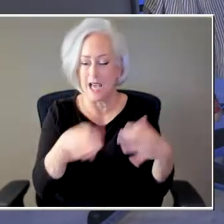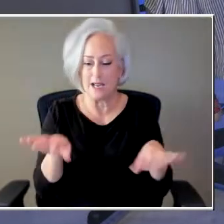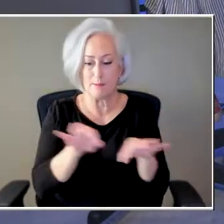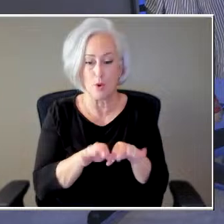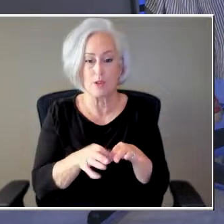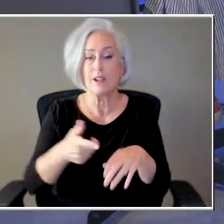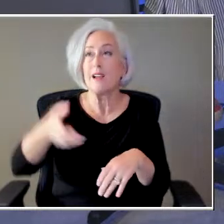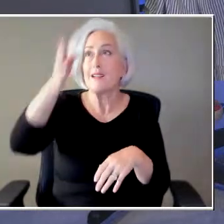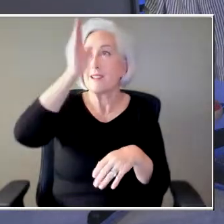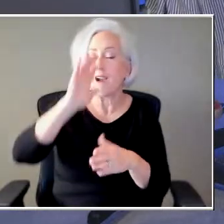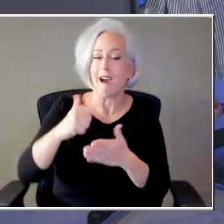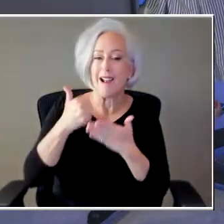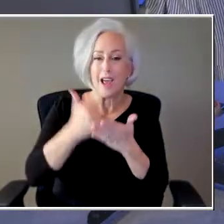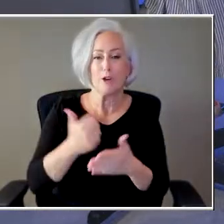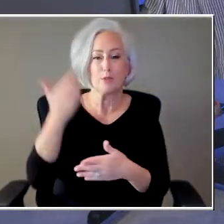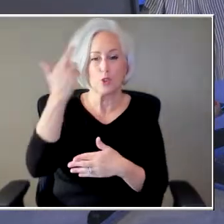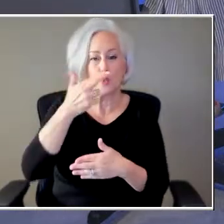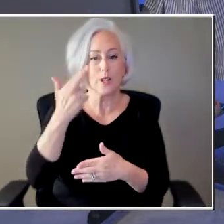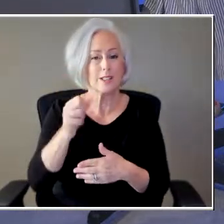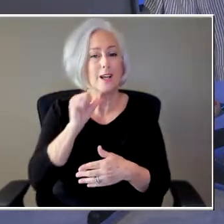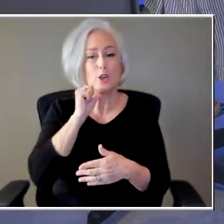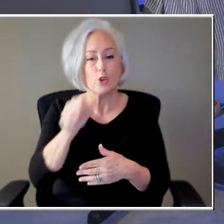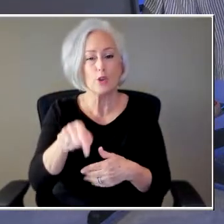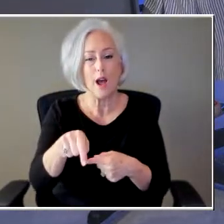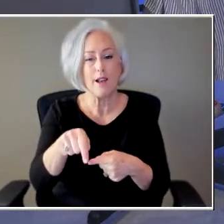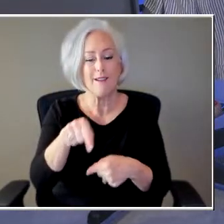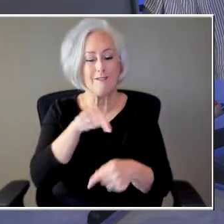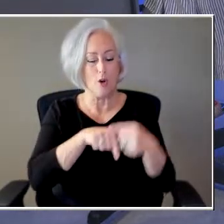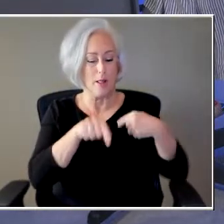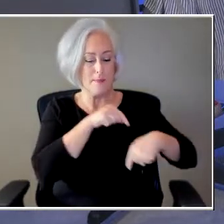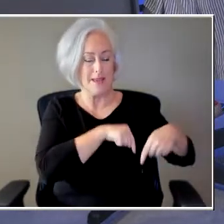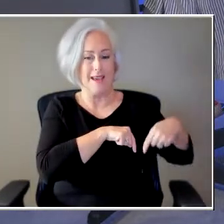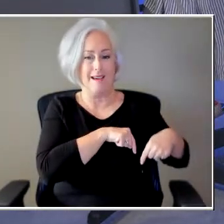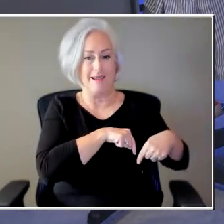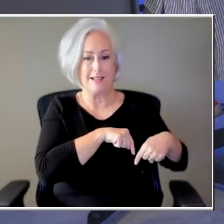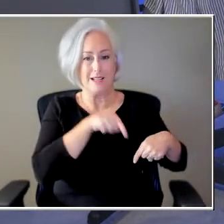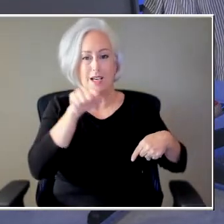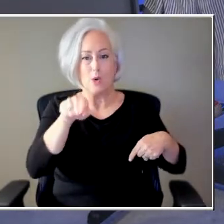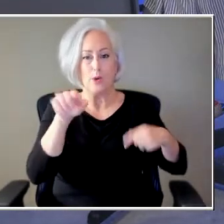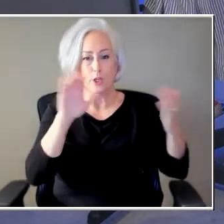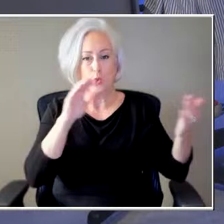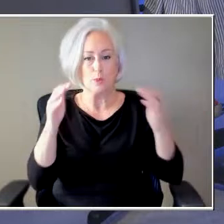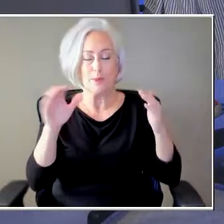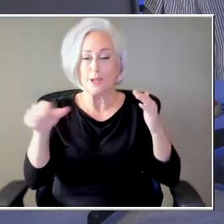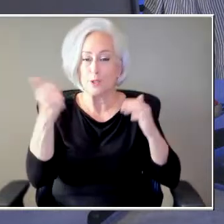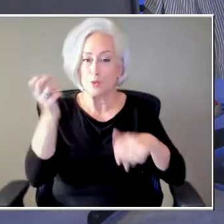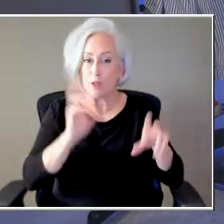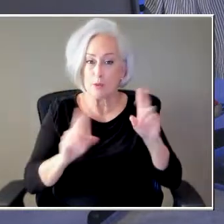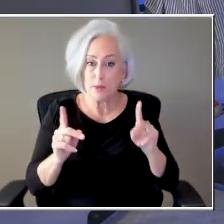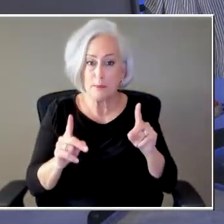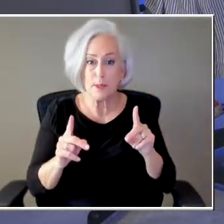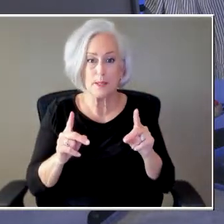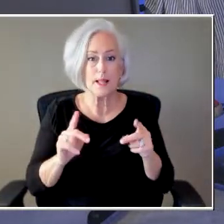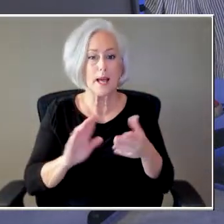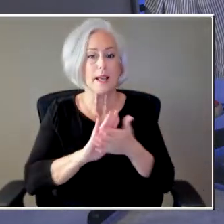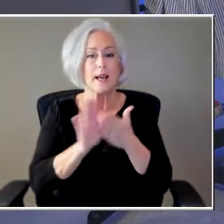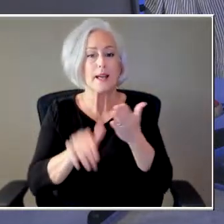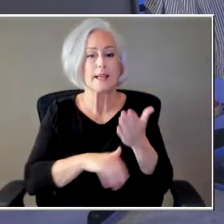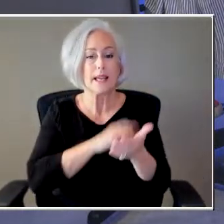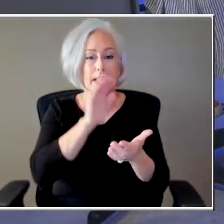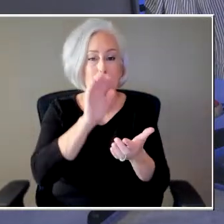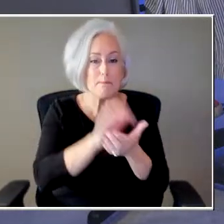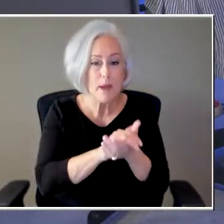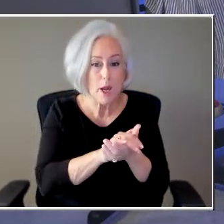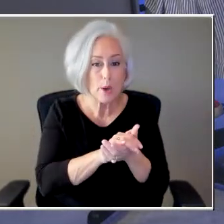were not falling behind, like when you're comparing yourself to other people, like getting married or having kids, advancing in careers, like watching other